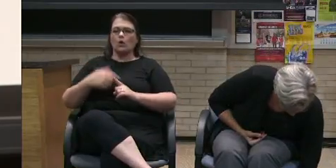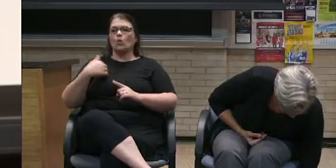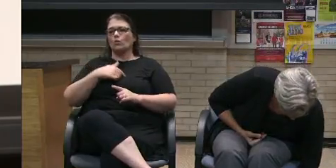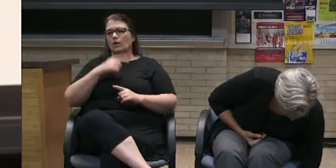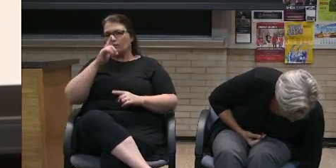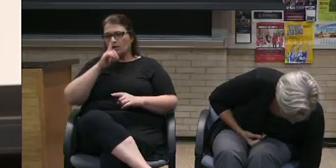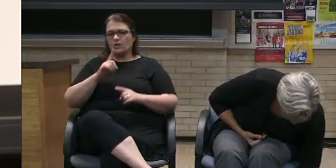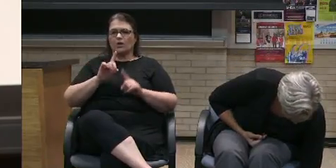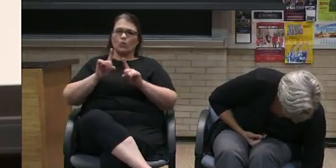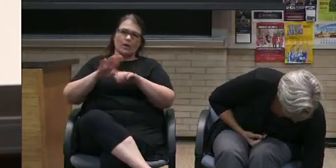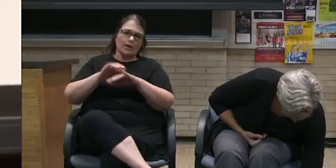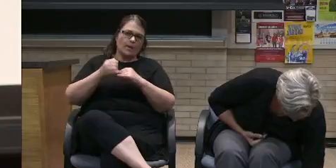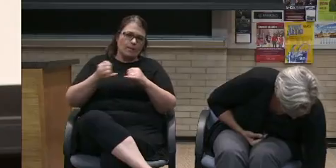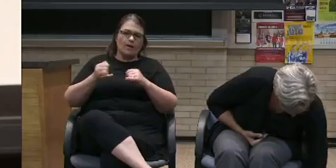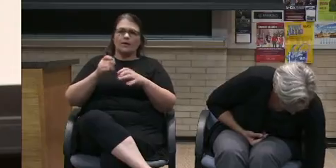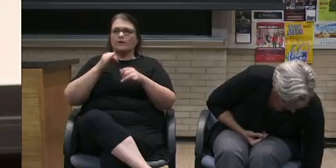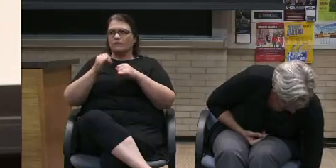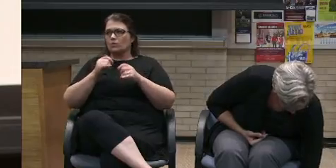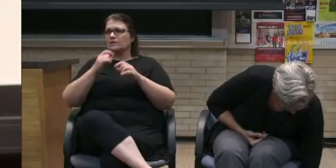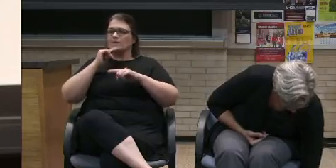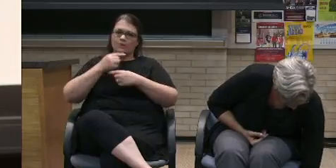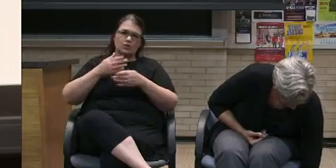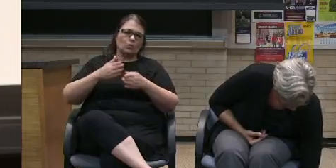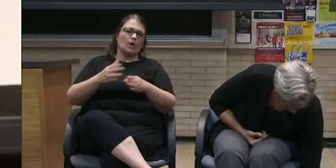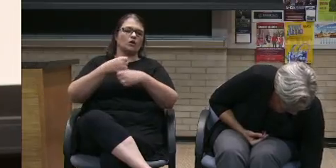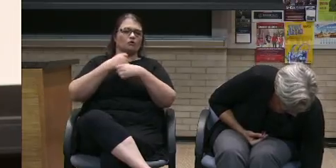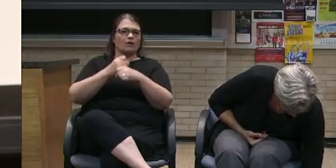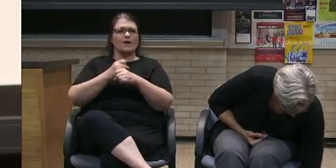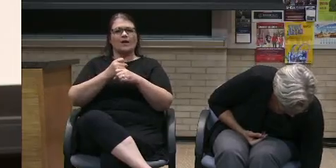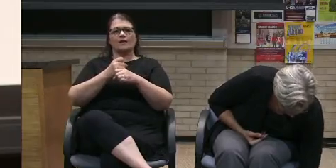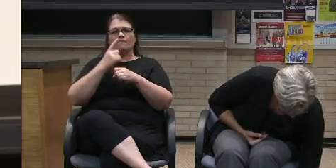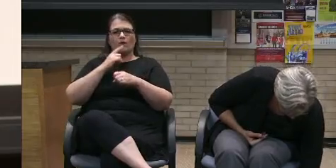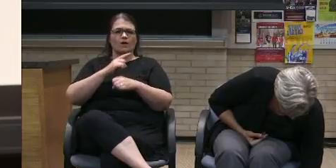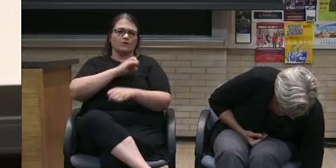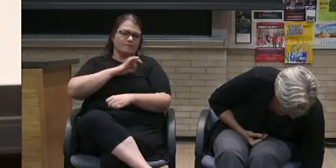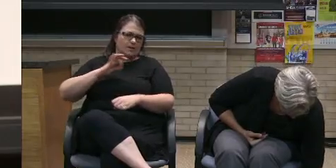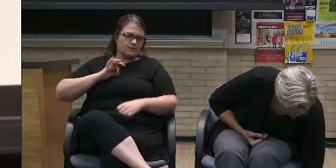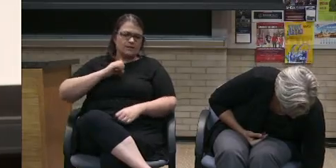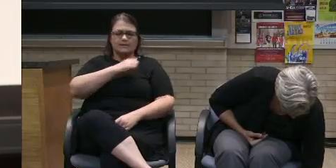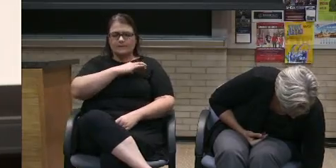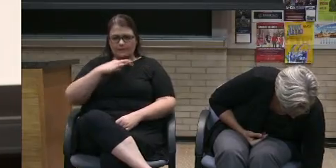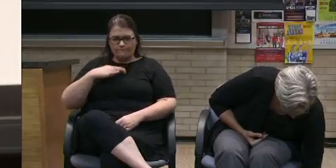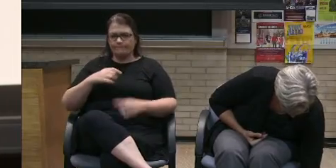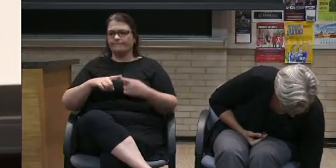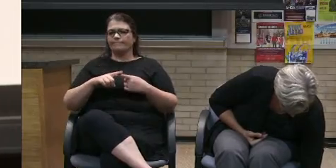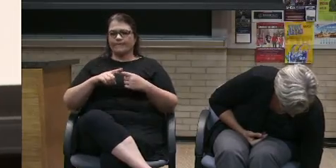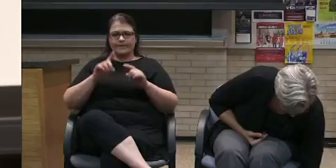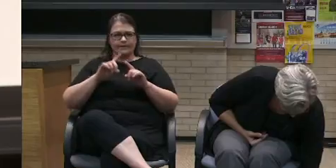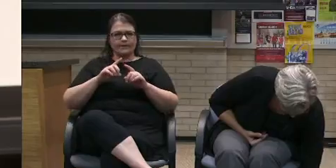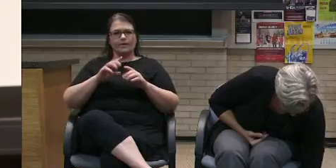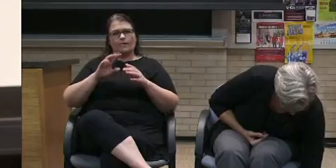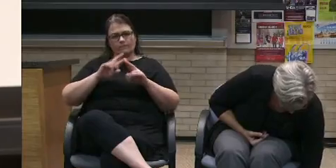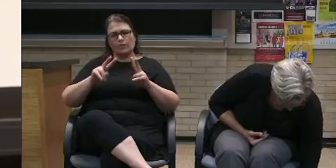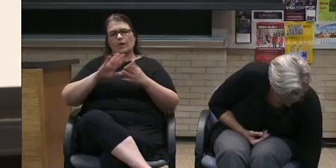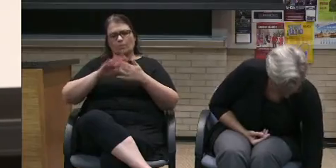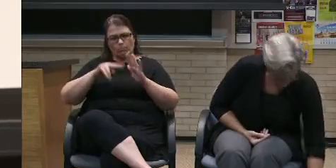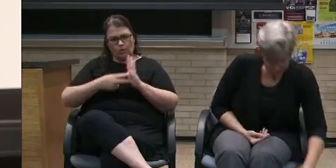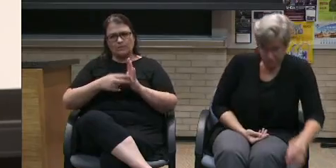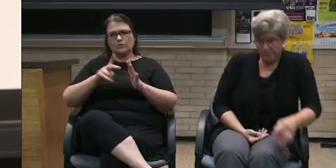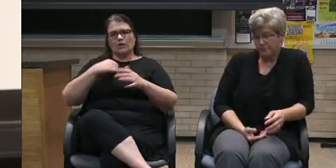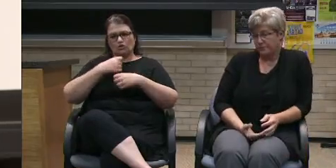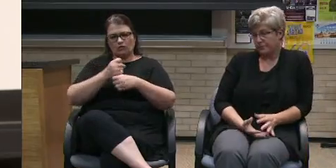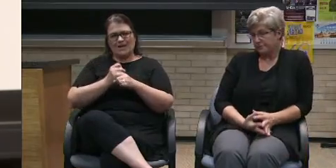way with the faculty in terms of creating programs that were very intentional, not just driven by budget. They were created